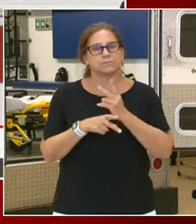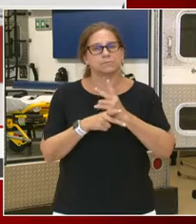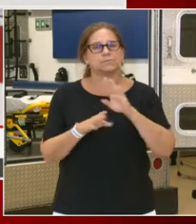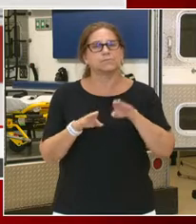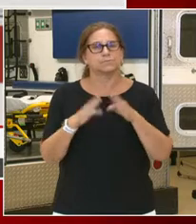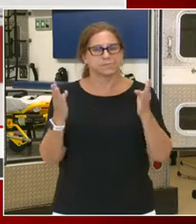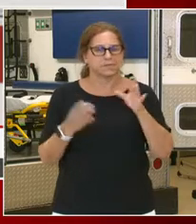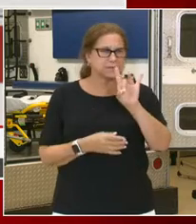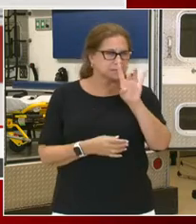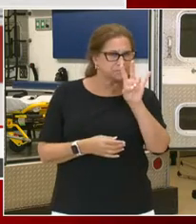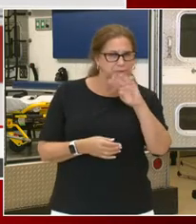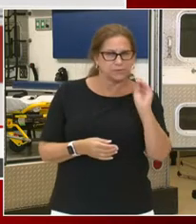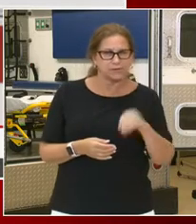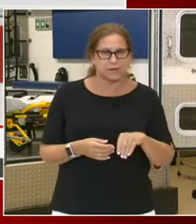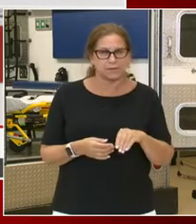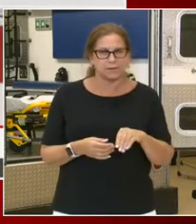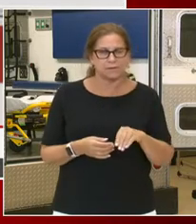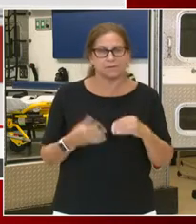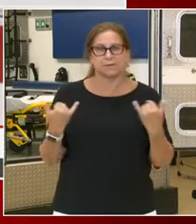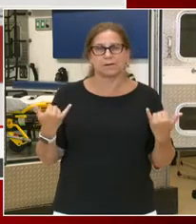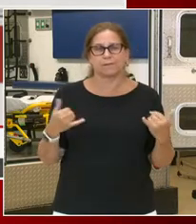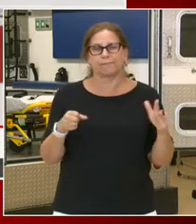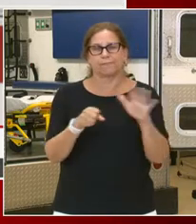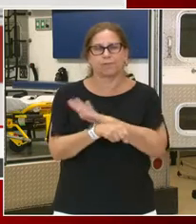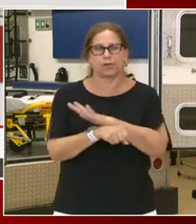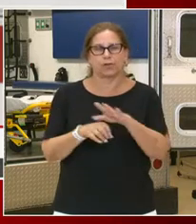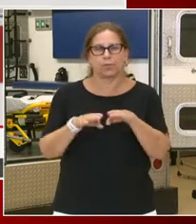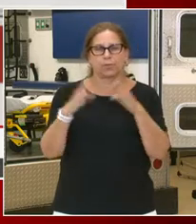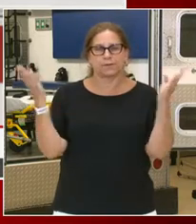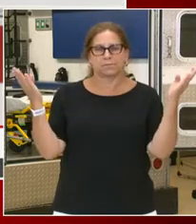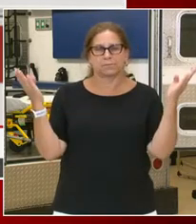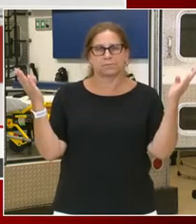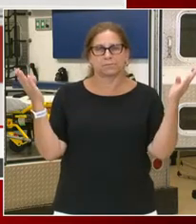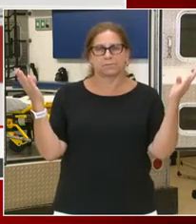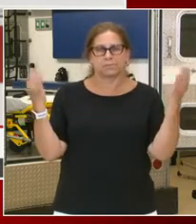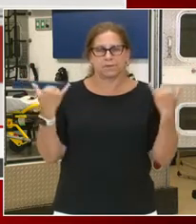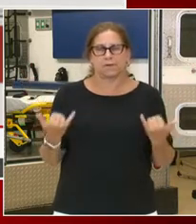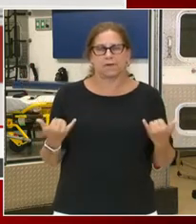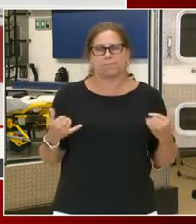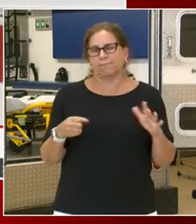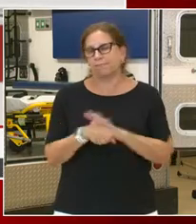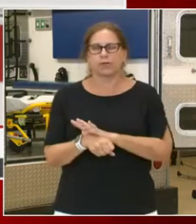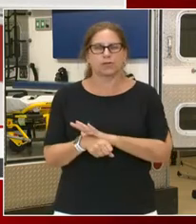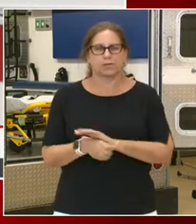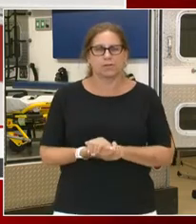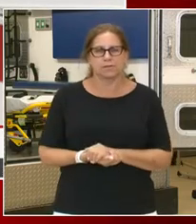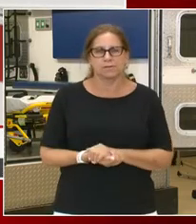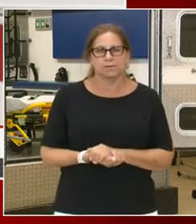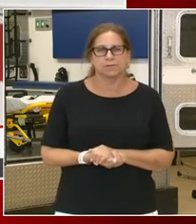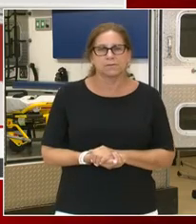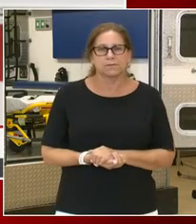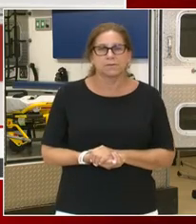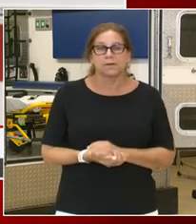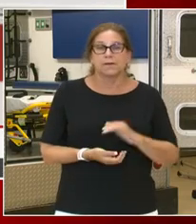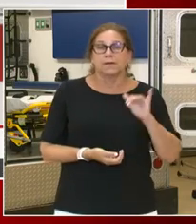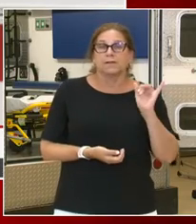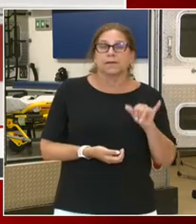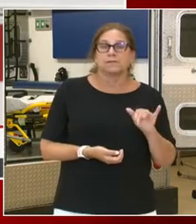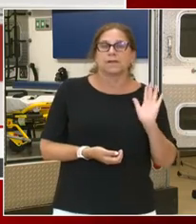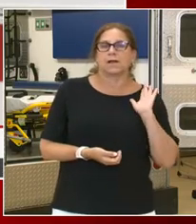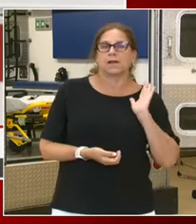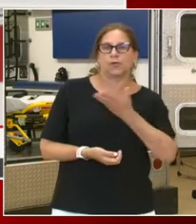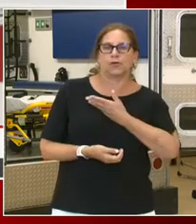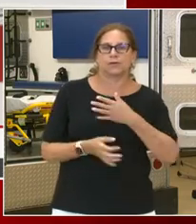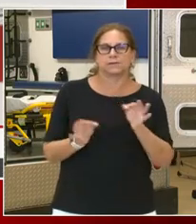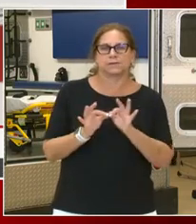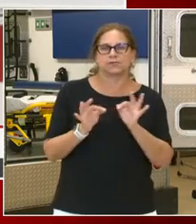open now, and have been for the past year, as our child care workers have been essential workers for us. In addition, as we go